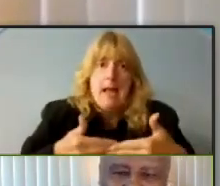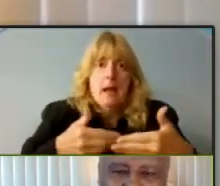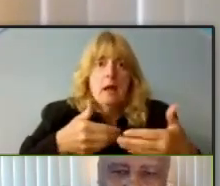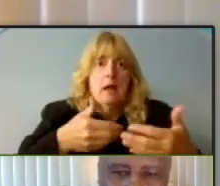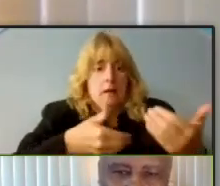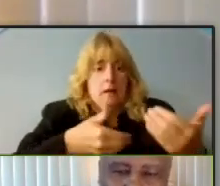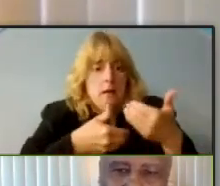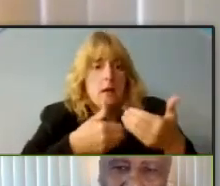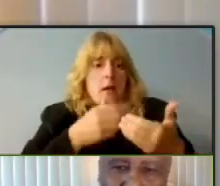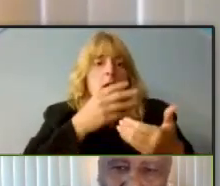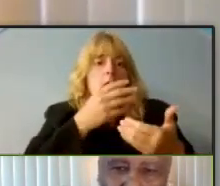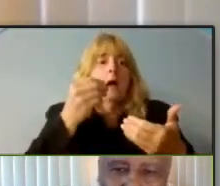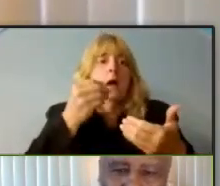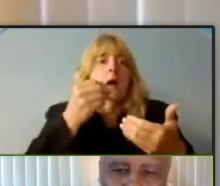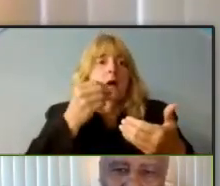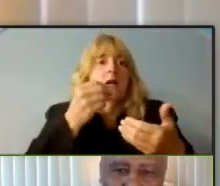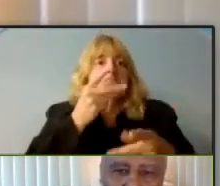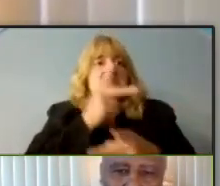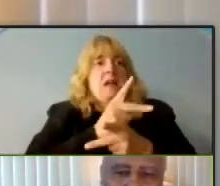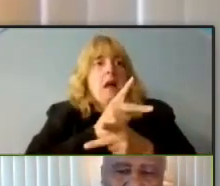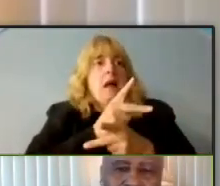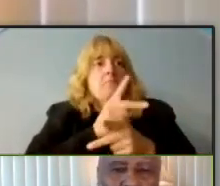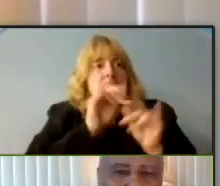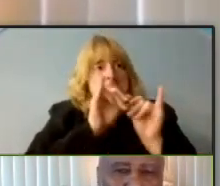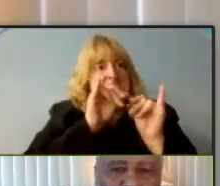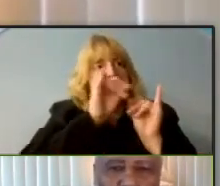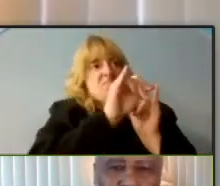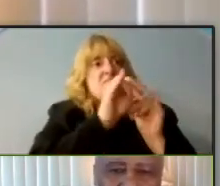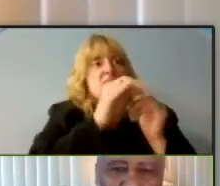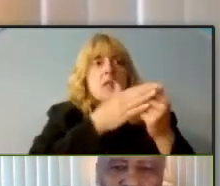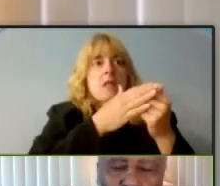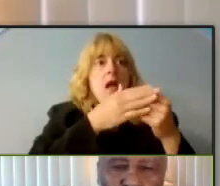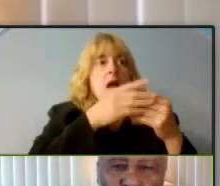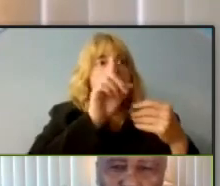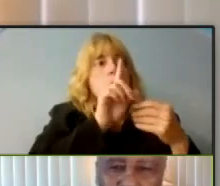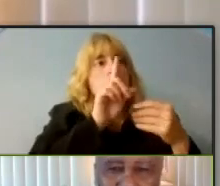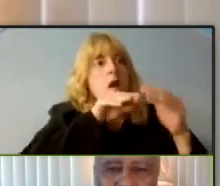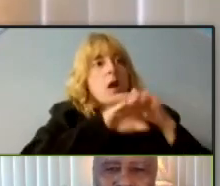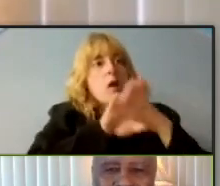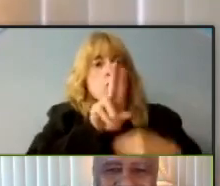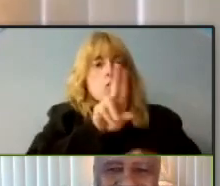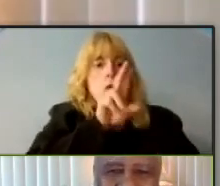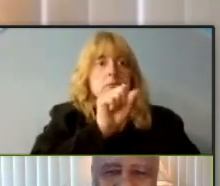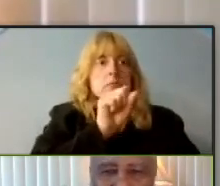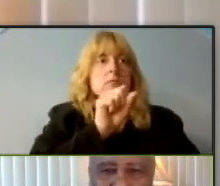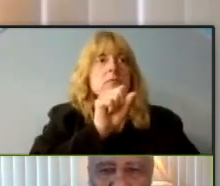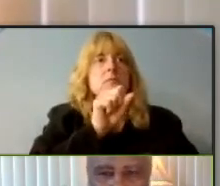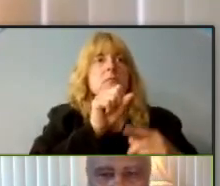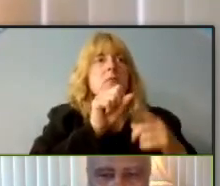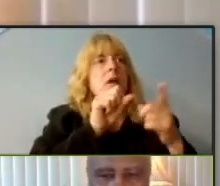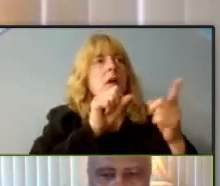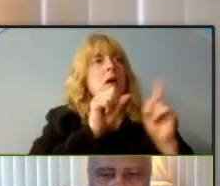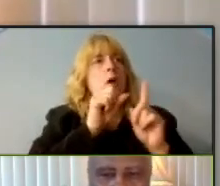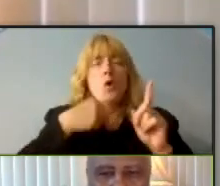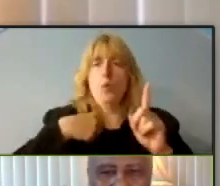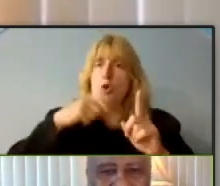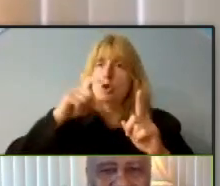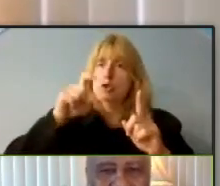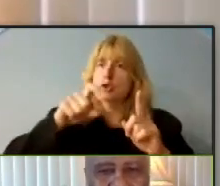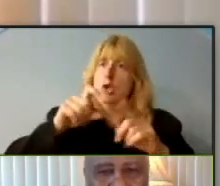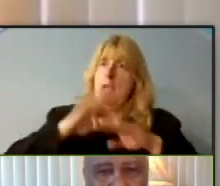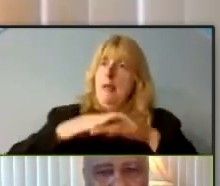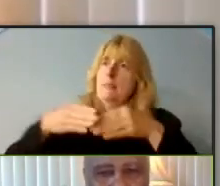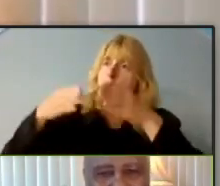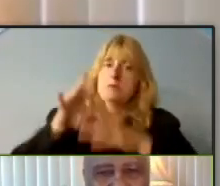pens, captives at the border of this country. And we should have been in the street 7 months ago when